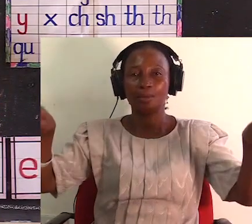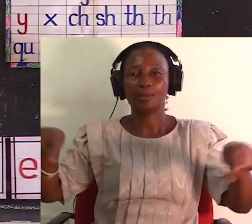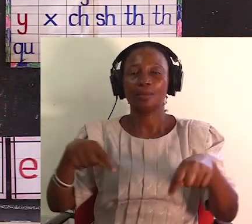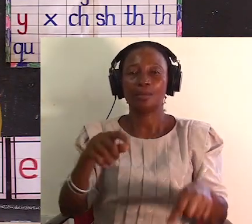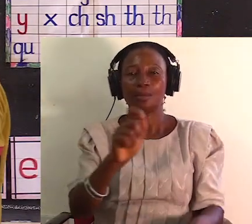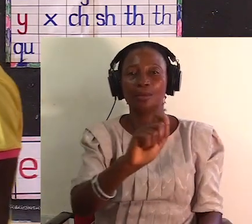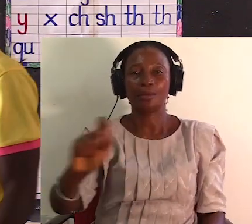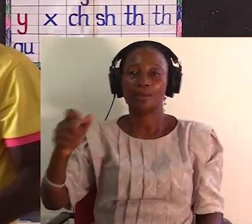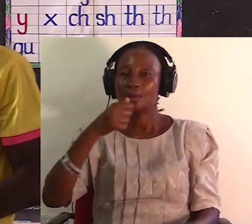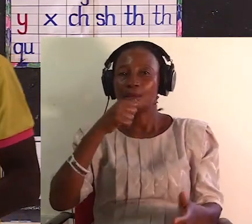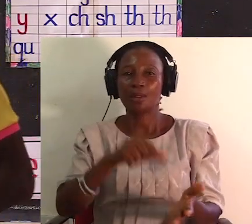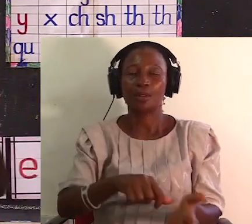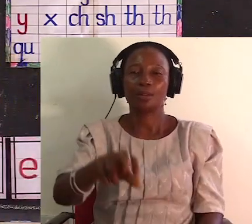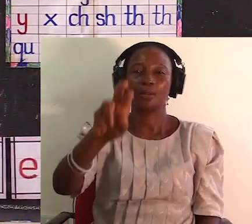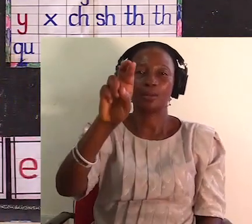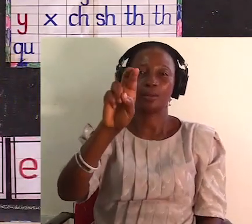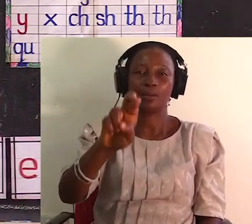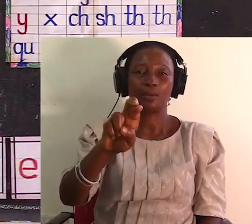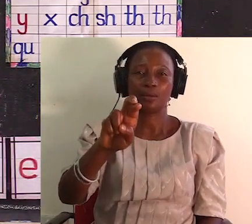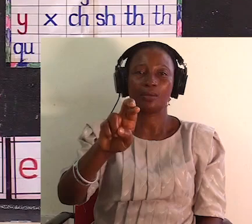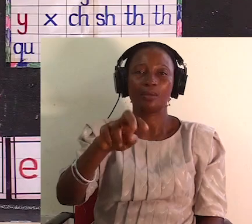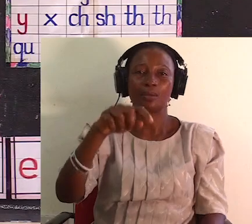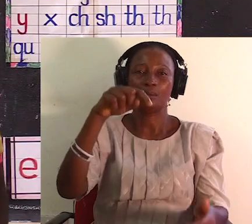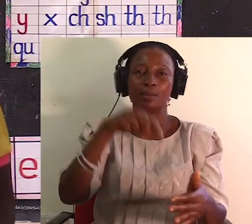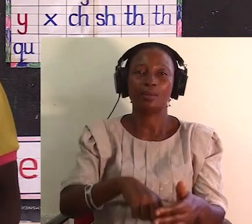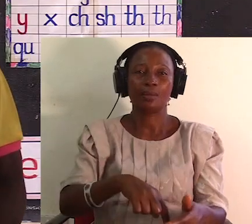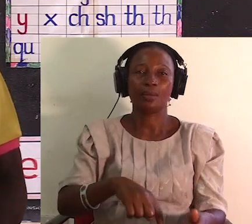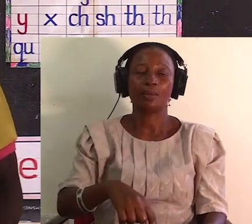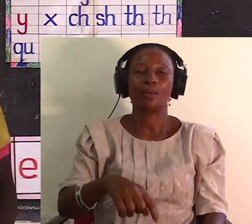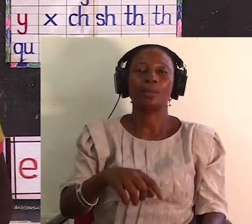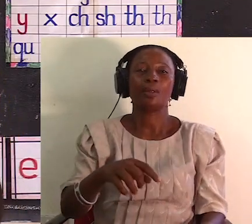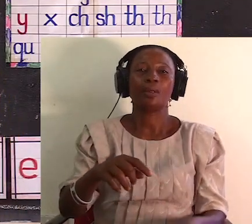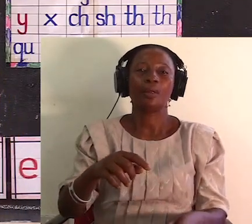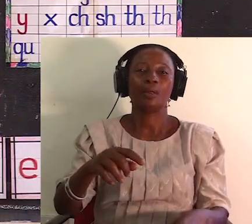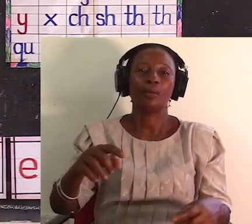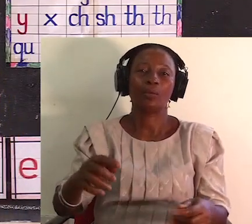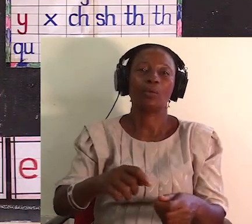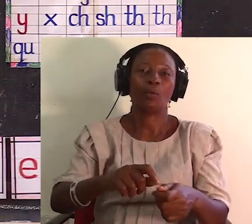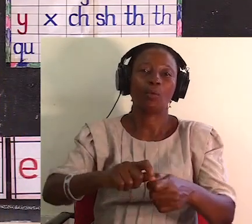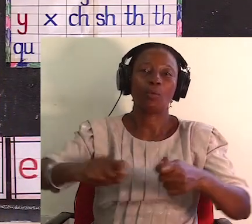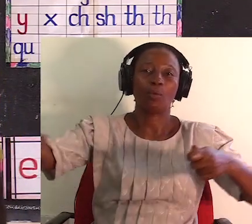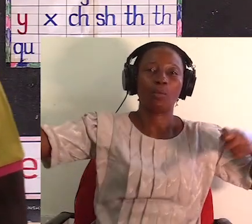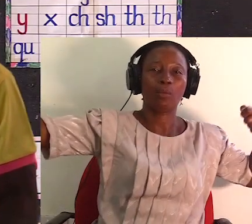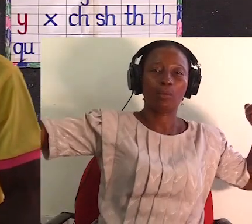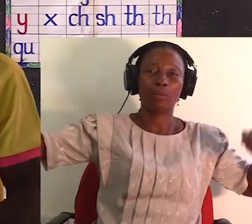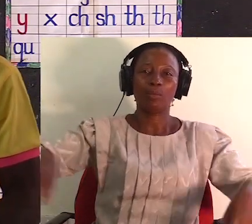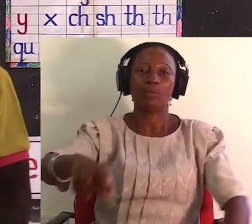letter sound R, as in rope.